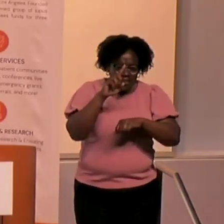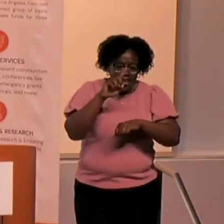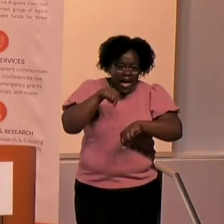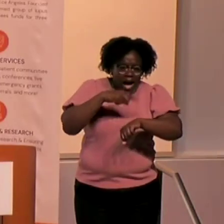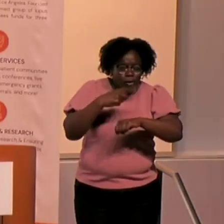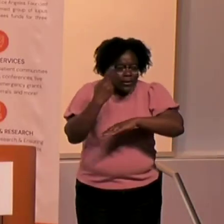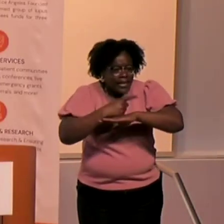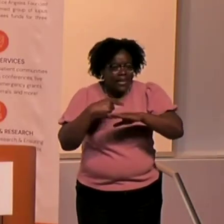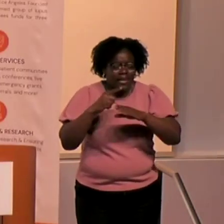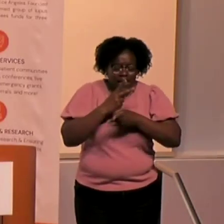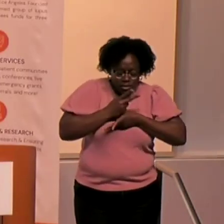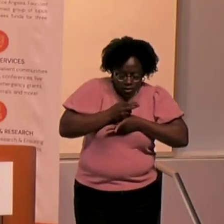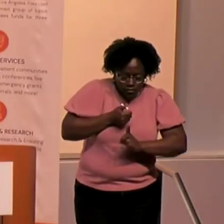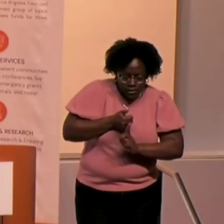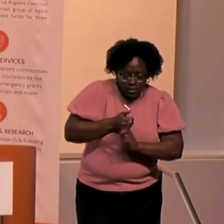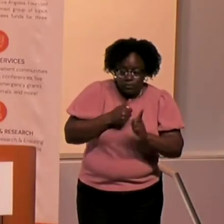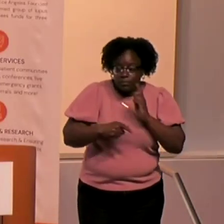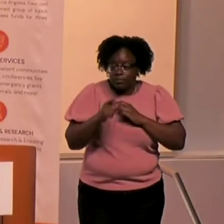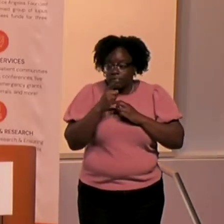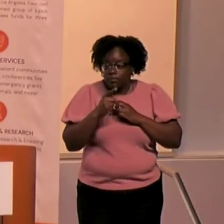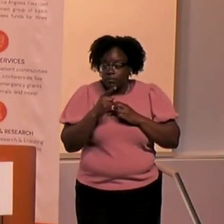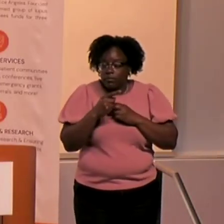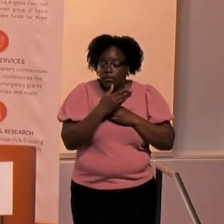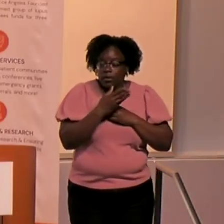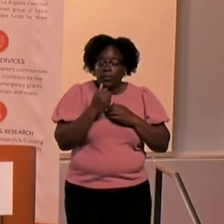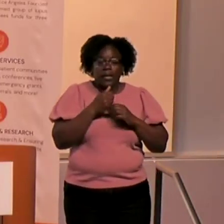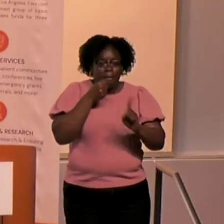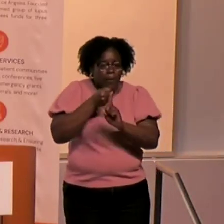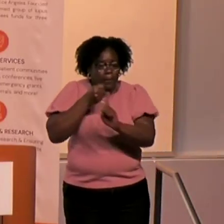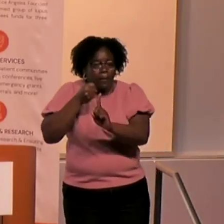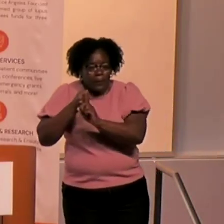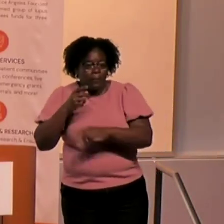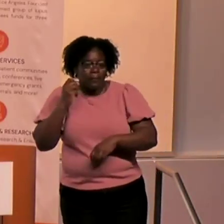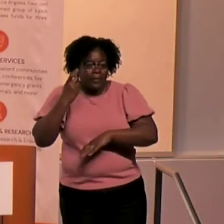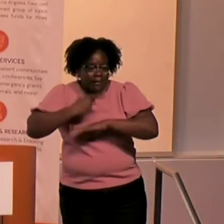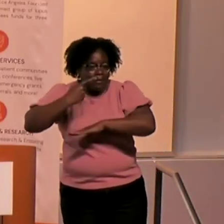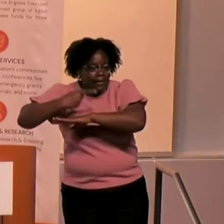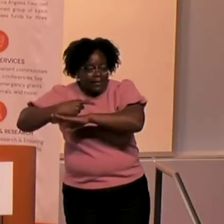care of yourself, especially when they happen a couple of days in a row?